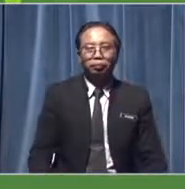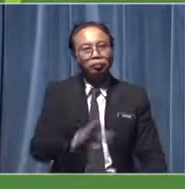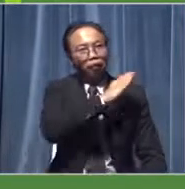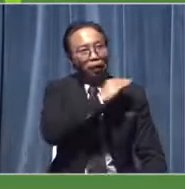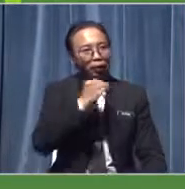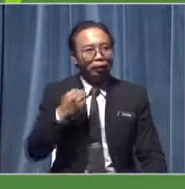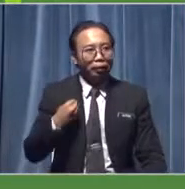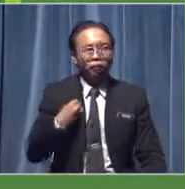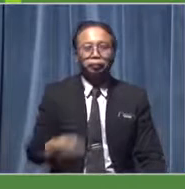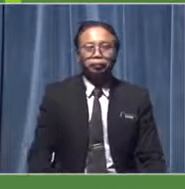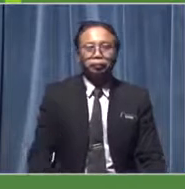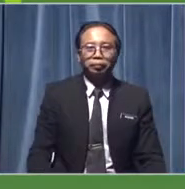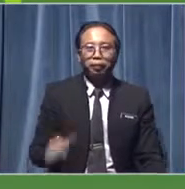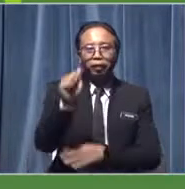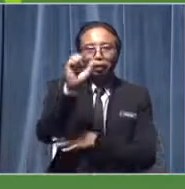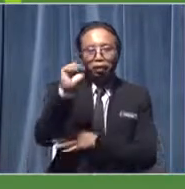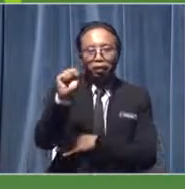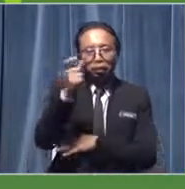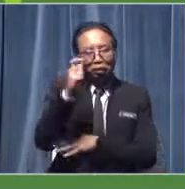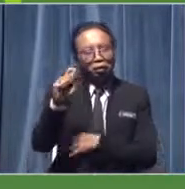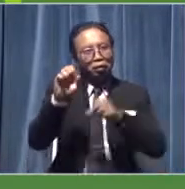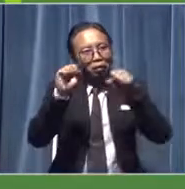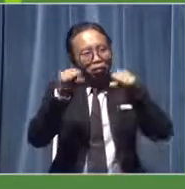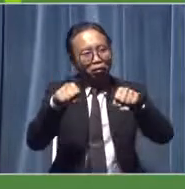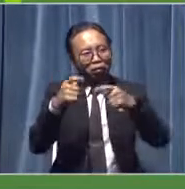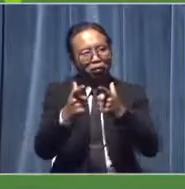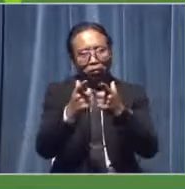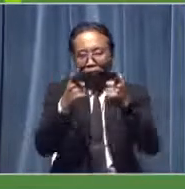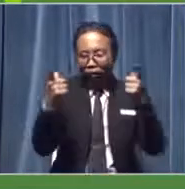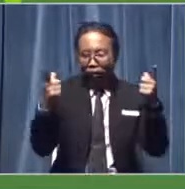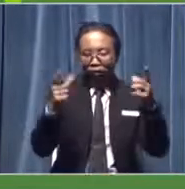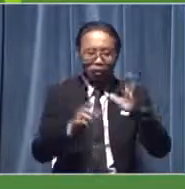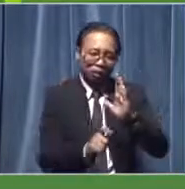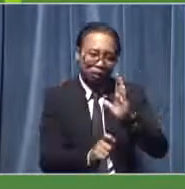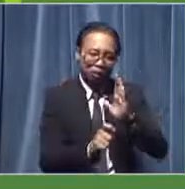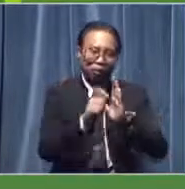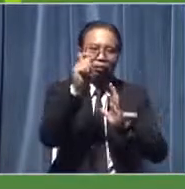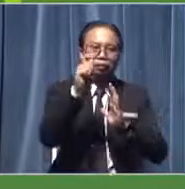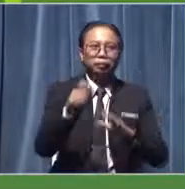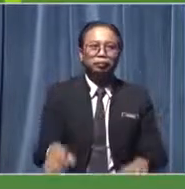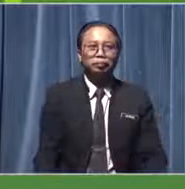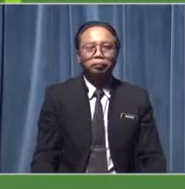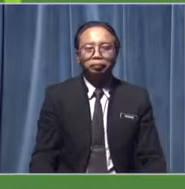and as the potential difference increases.